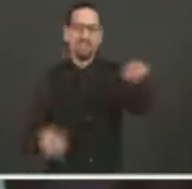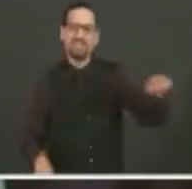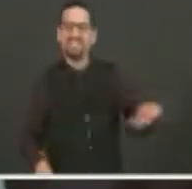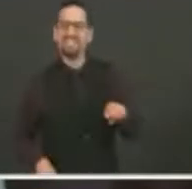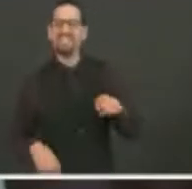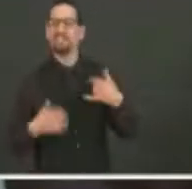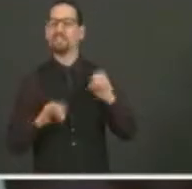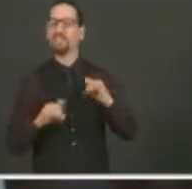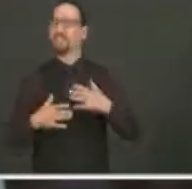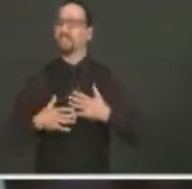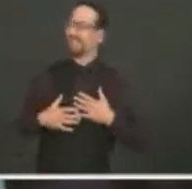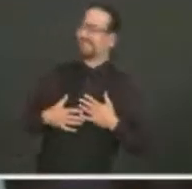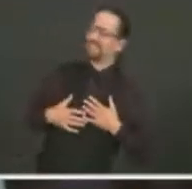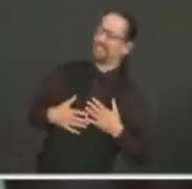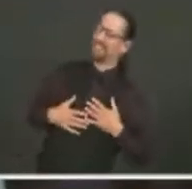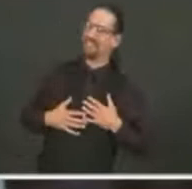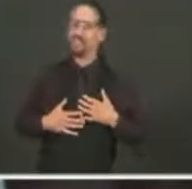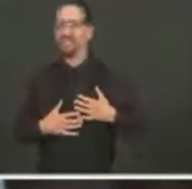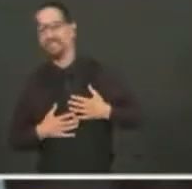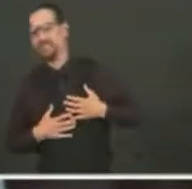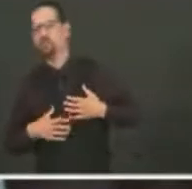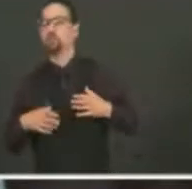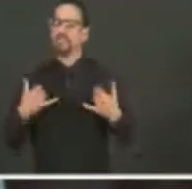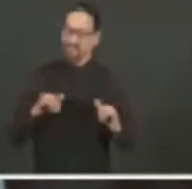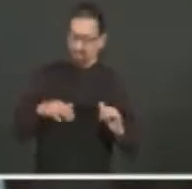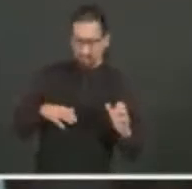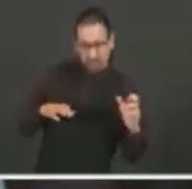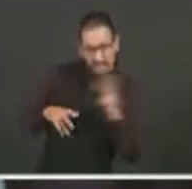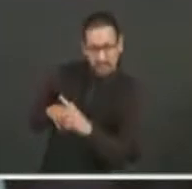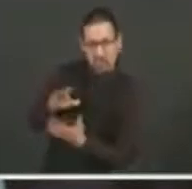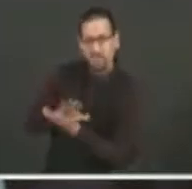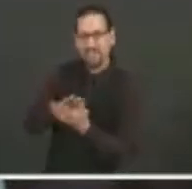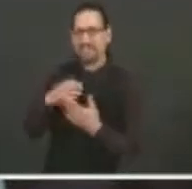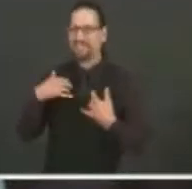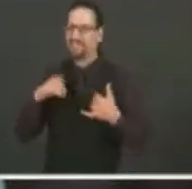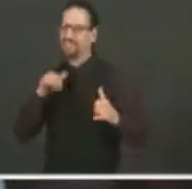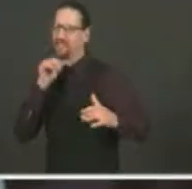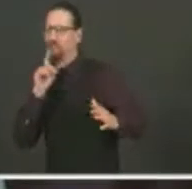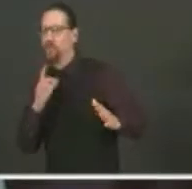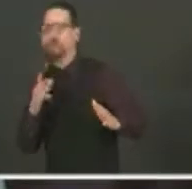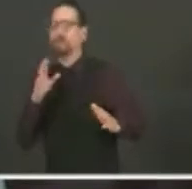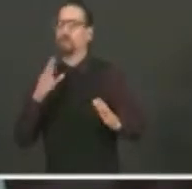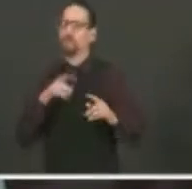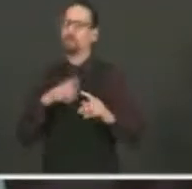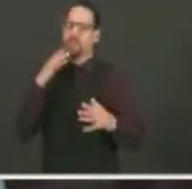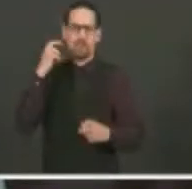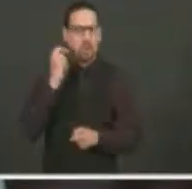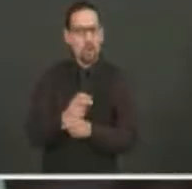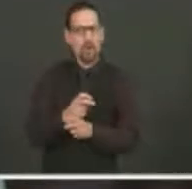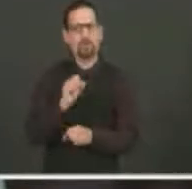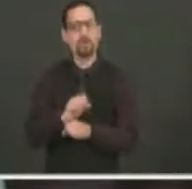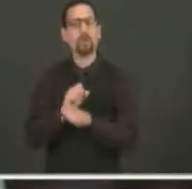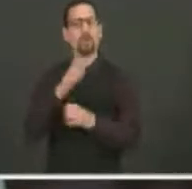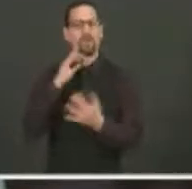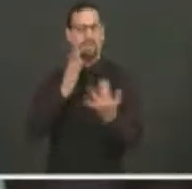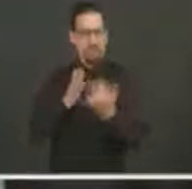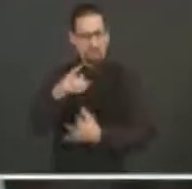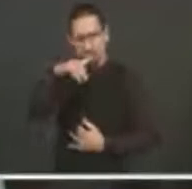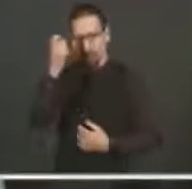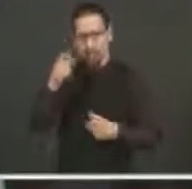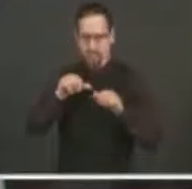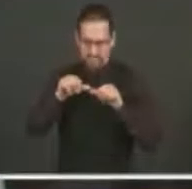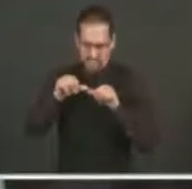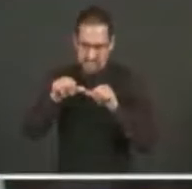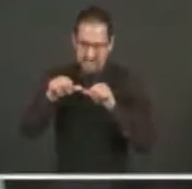and superintendents whose jobs just got a lot harder because they're going to have to work all summer to figure out a way to deliver a high